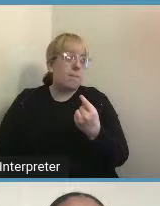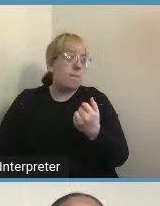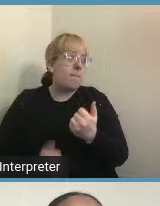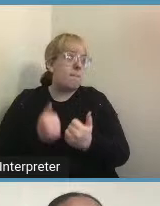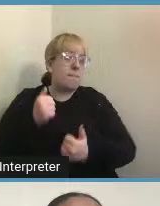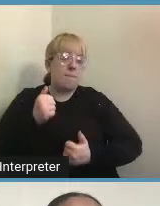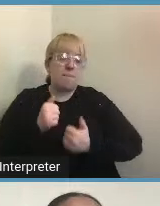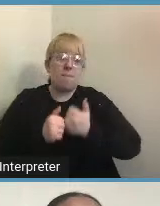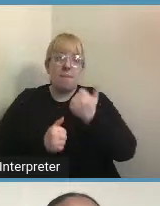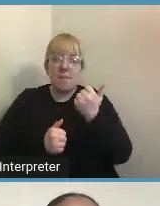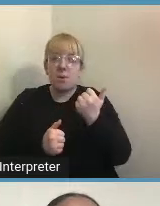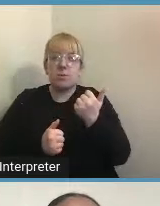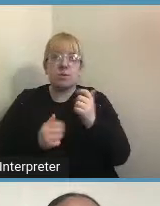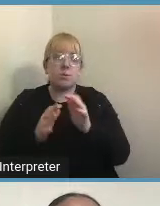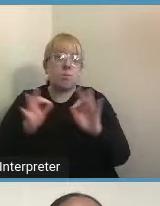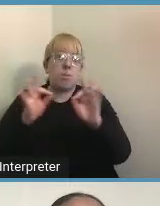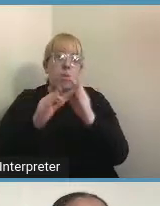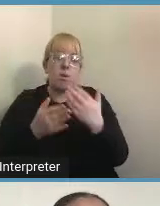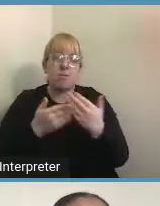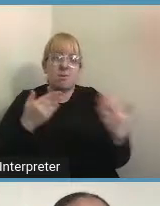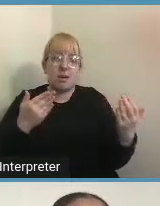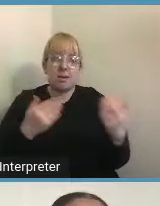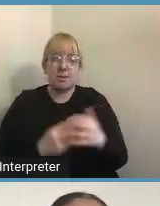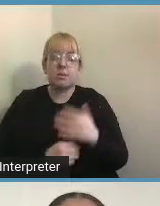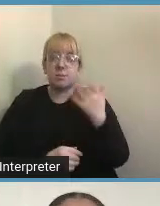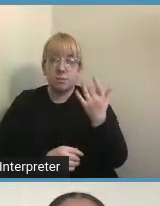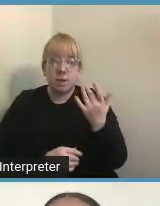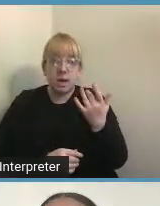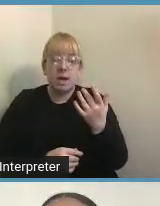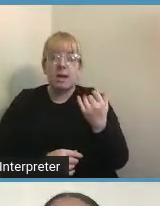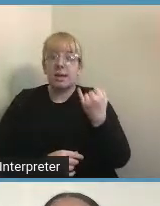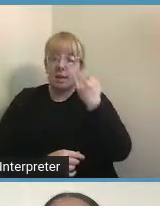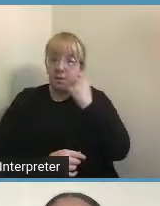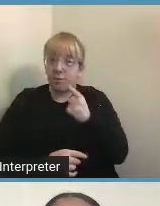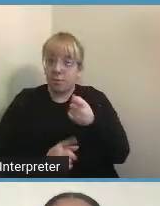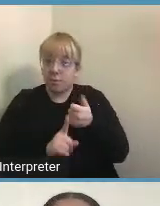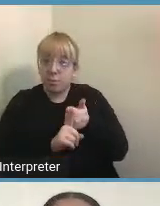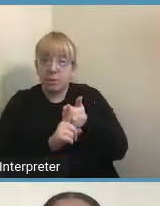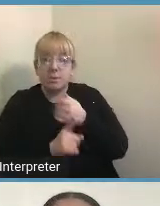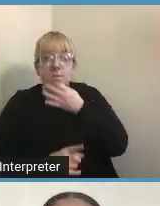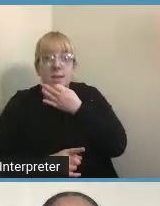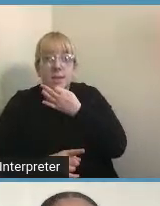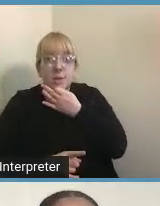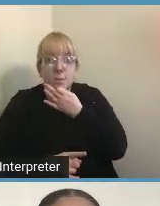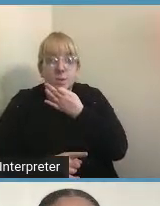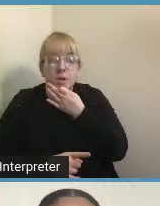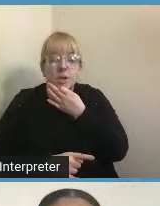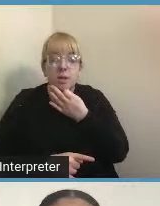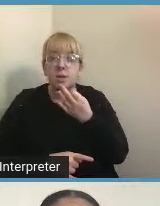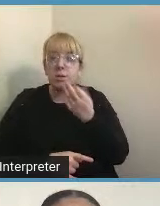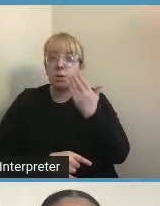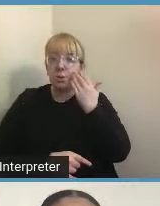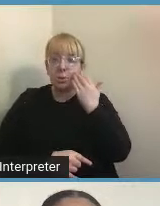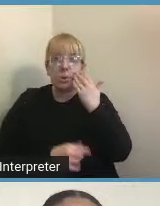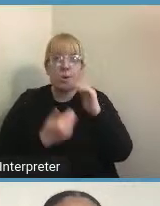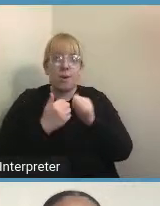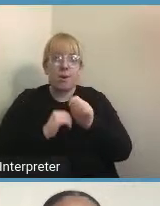things, because if you're the expert and you know how your